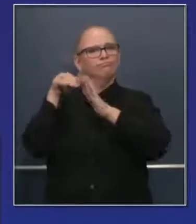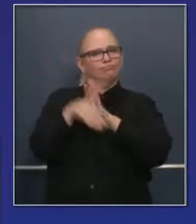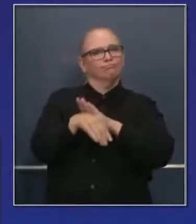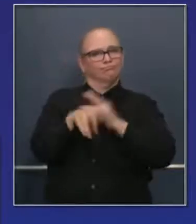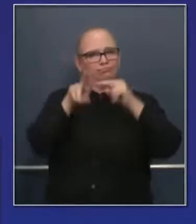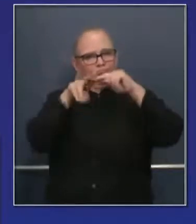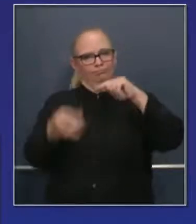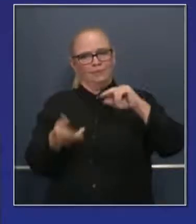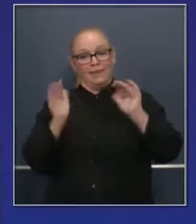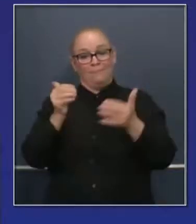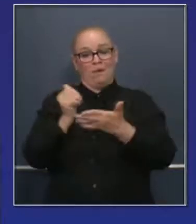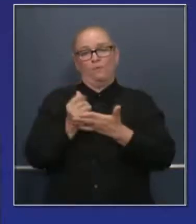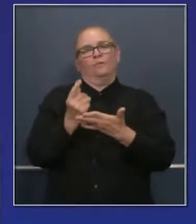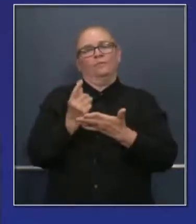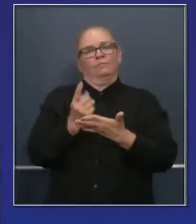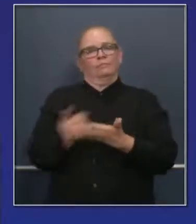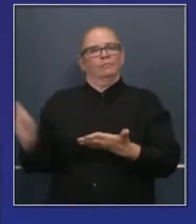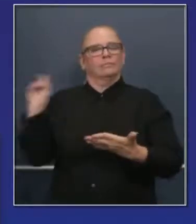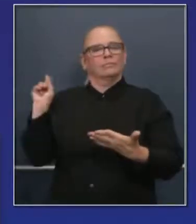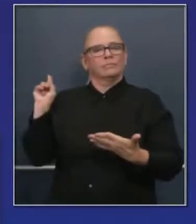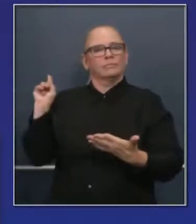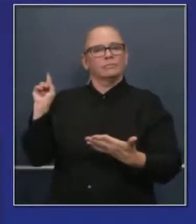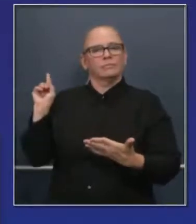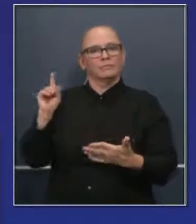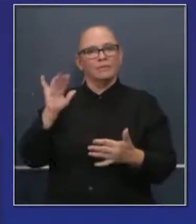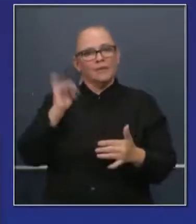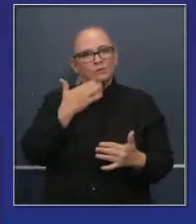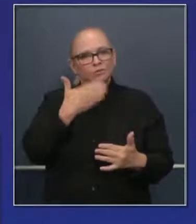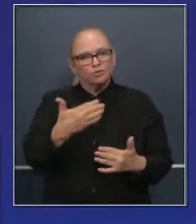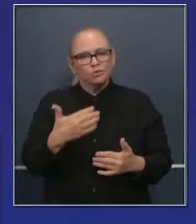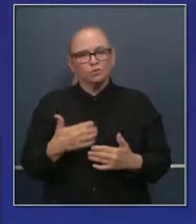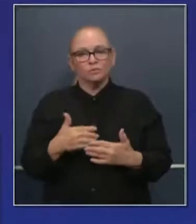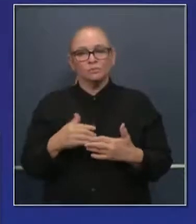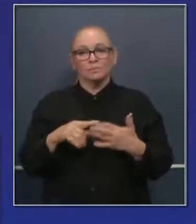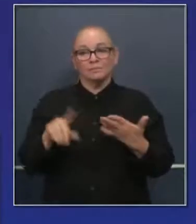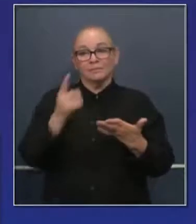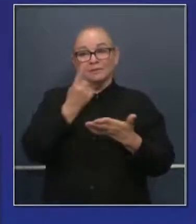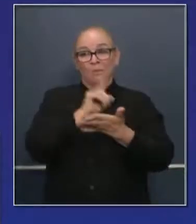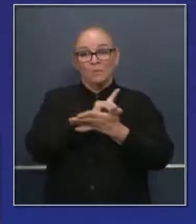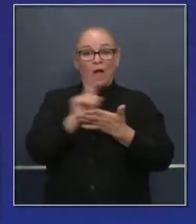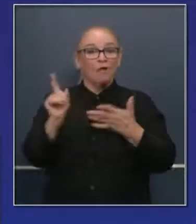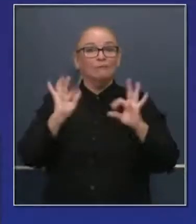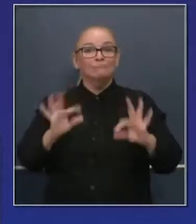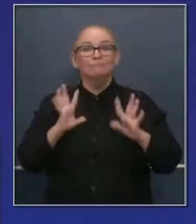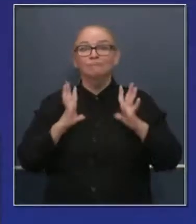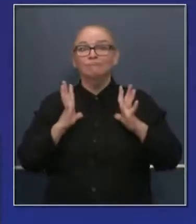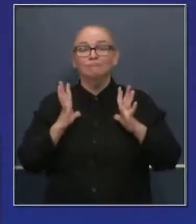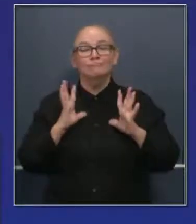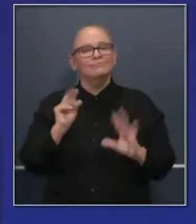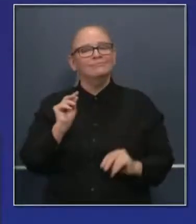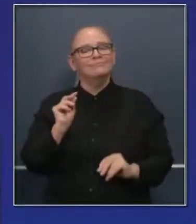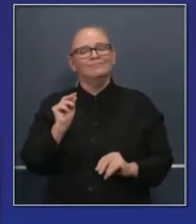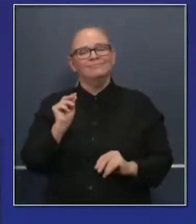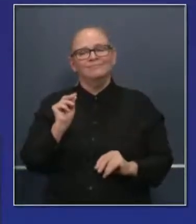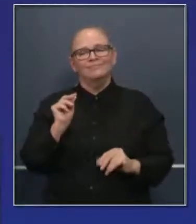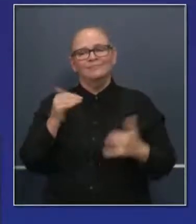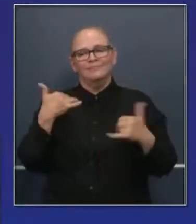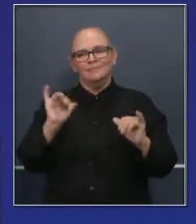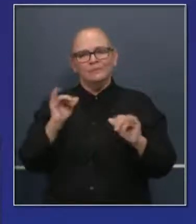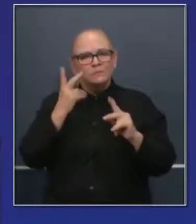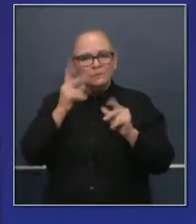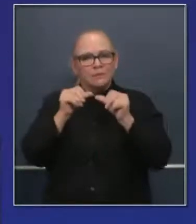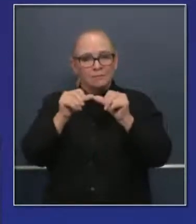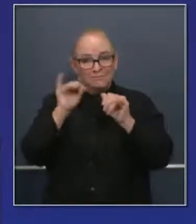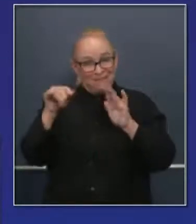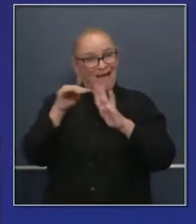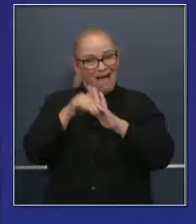ago. Encouraging signs, but 1 week does not make a kind of trend that gives us confidence to generate